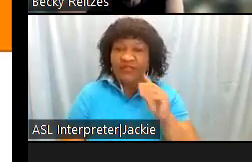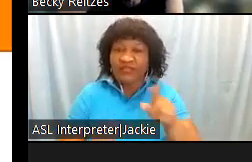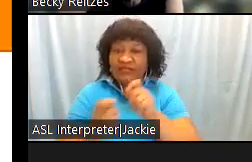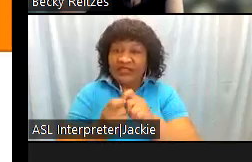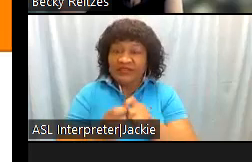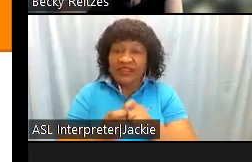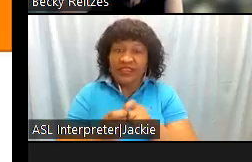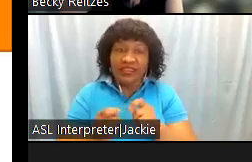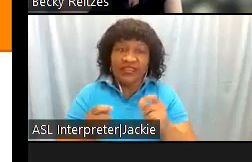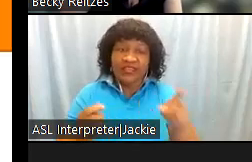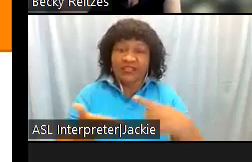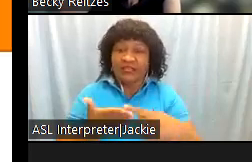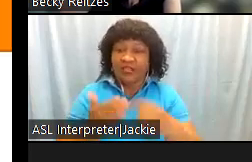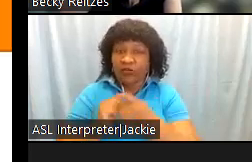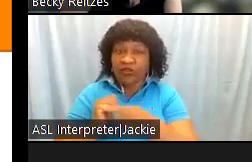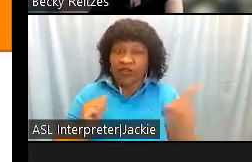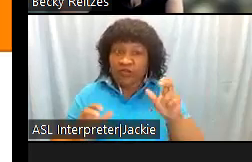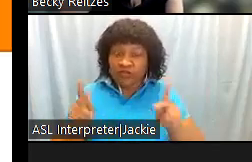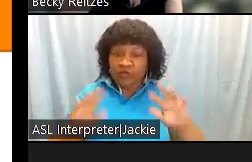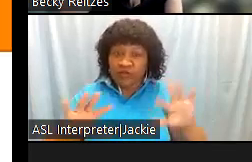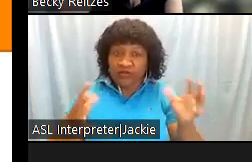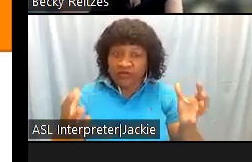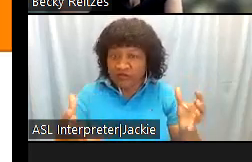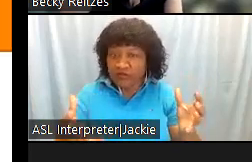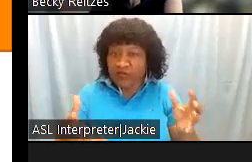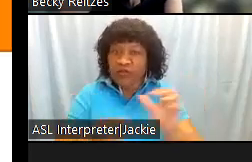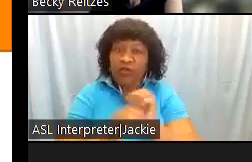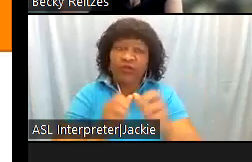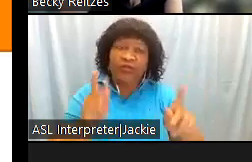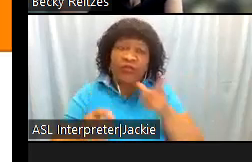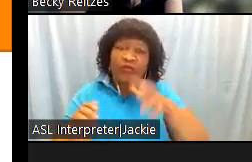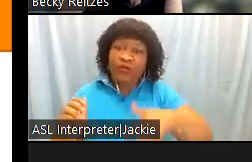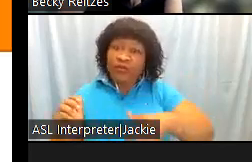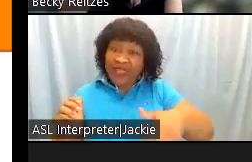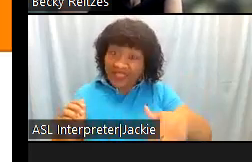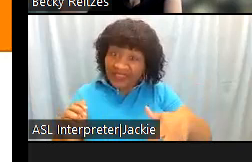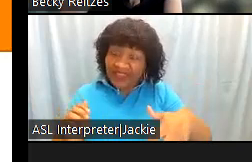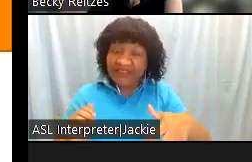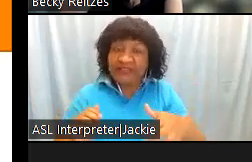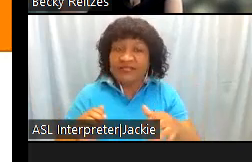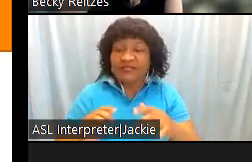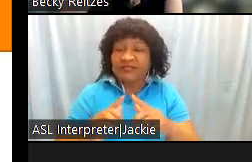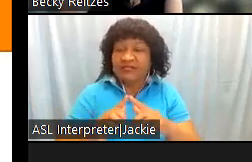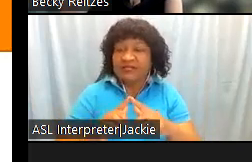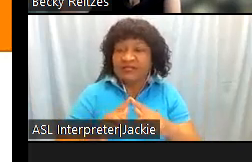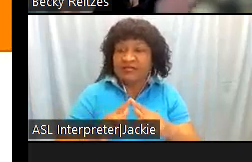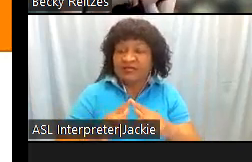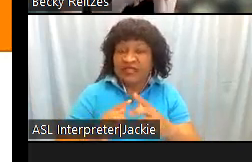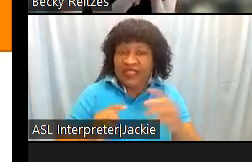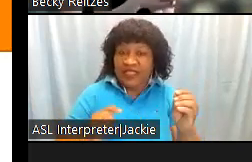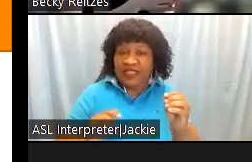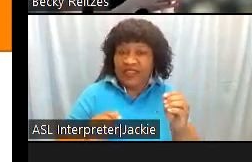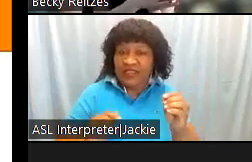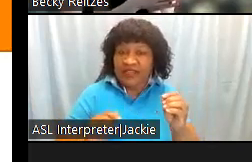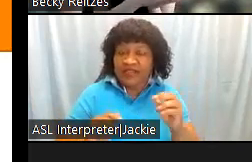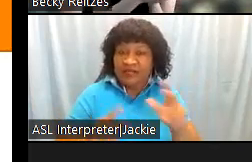specifically with folks who work with people who are pregnant, and then also people who